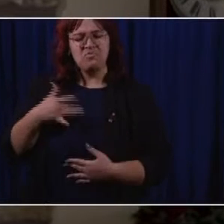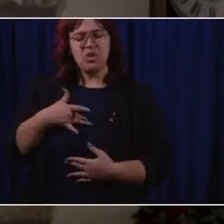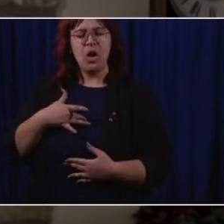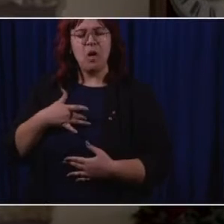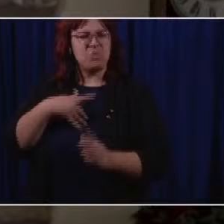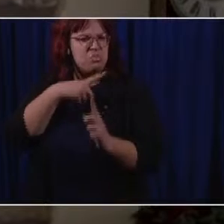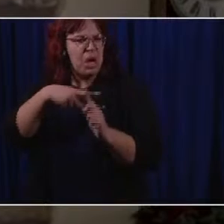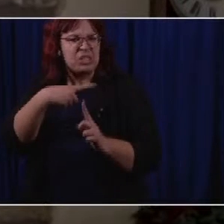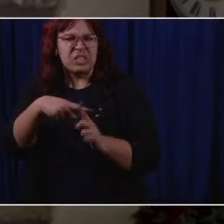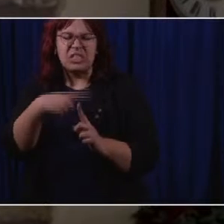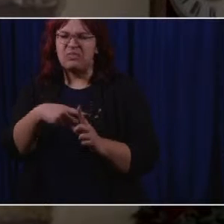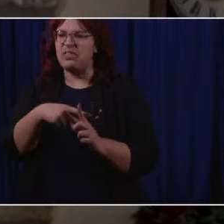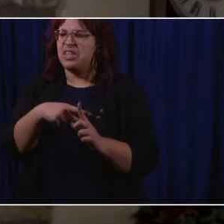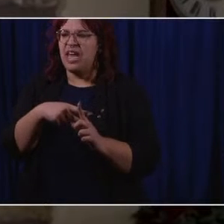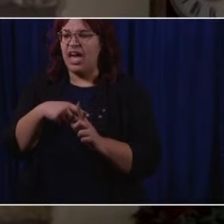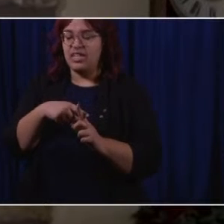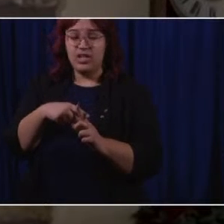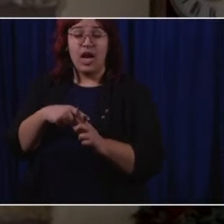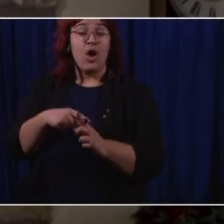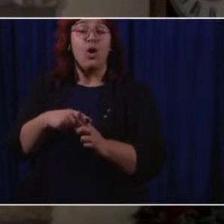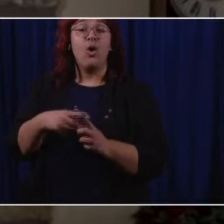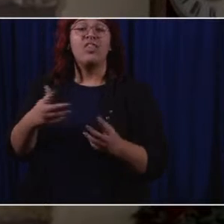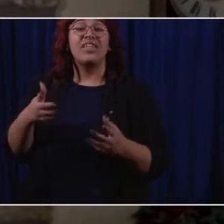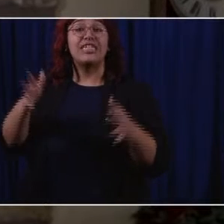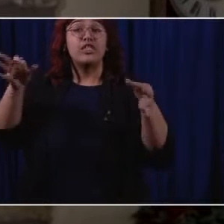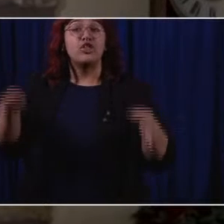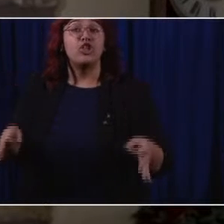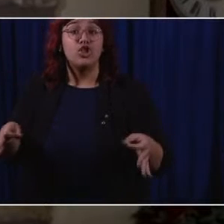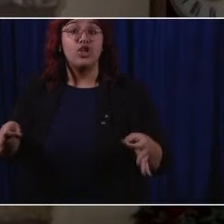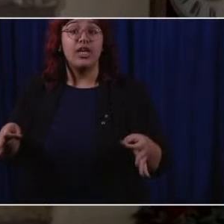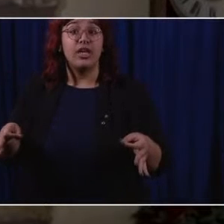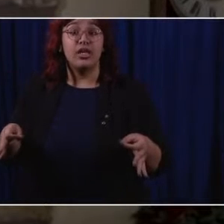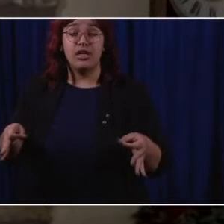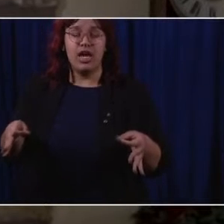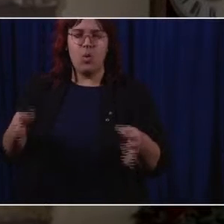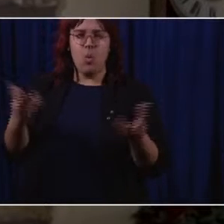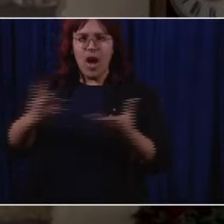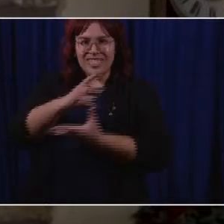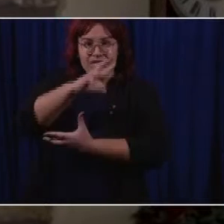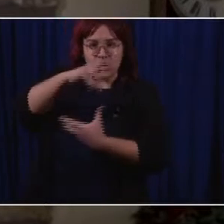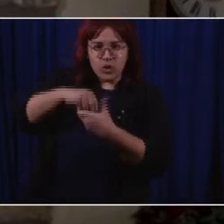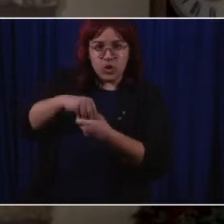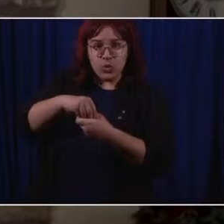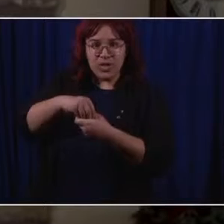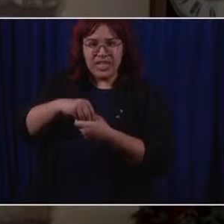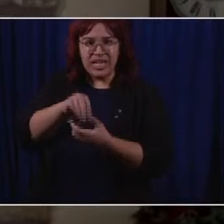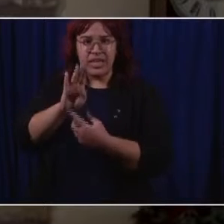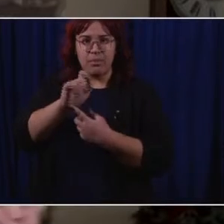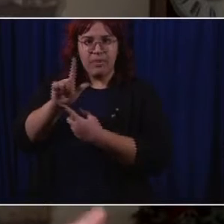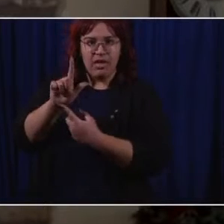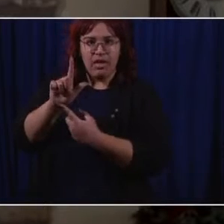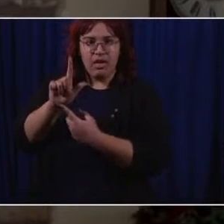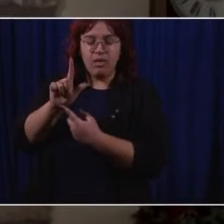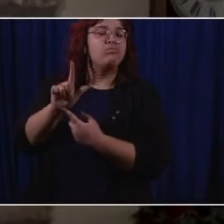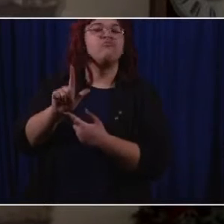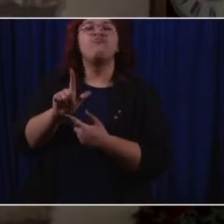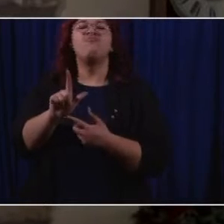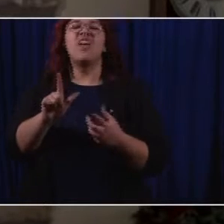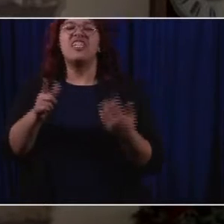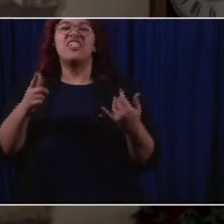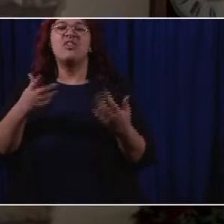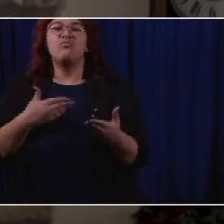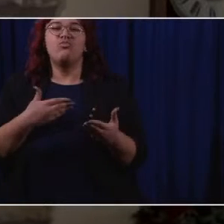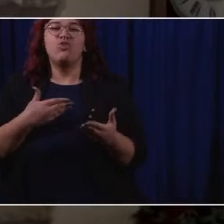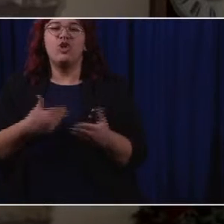is passed, there's a provision in there that will say that we will be able to roll the dollars over